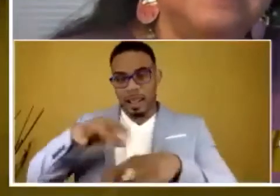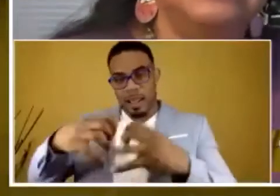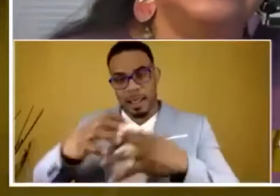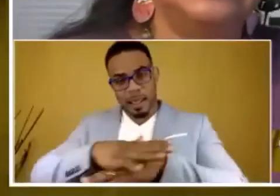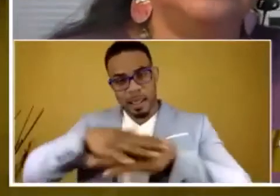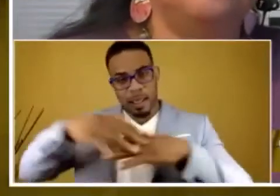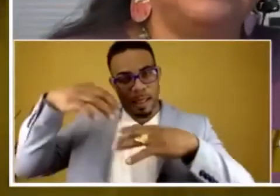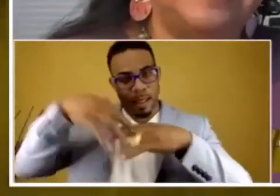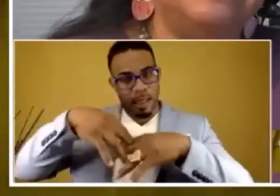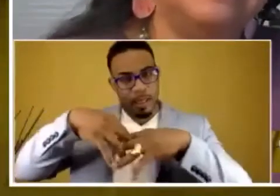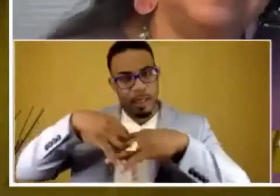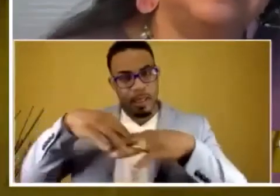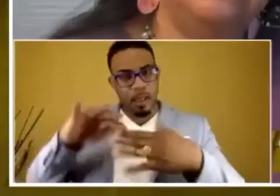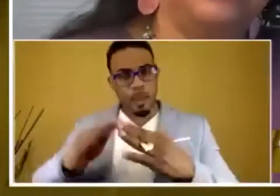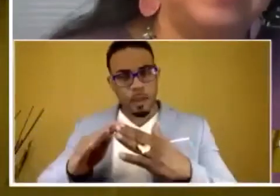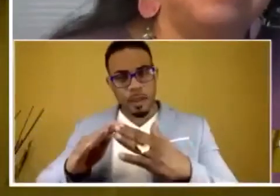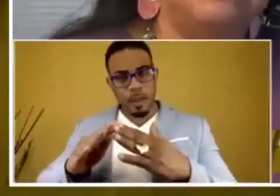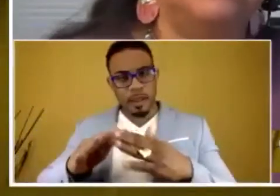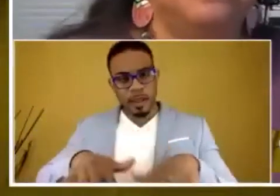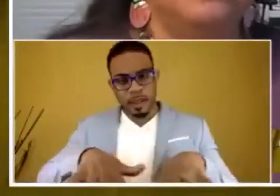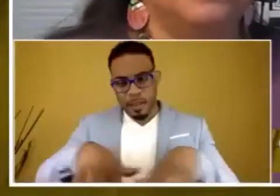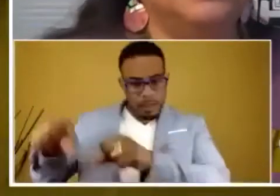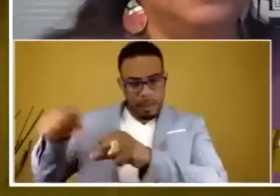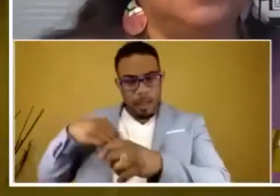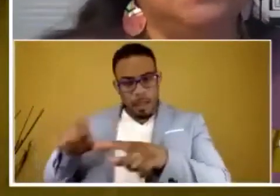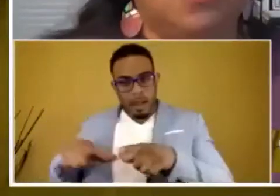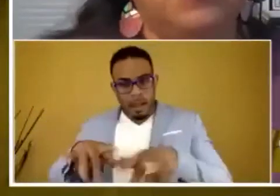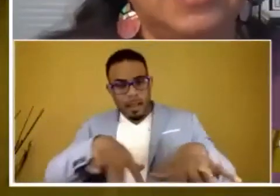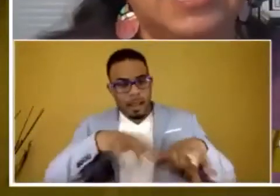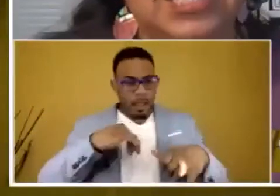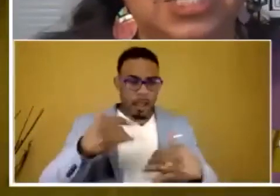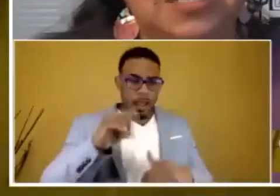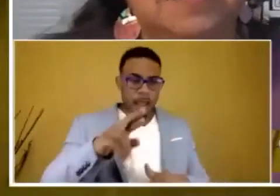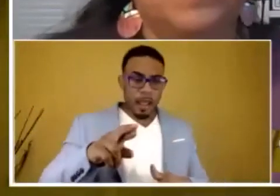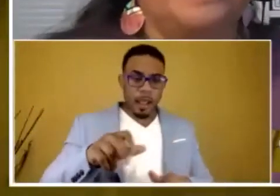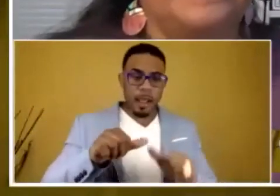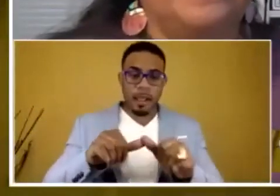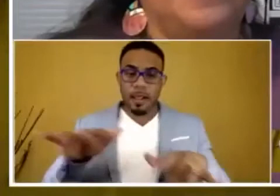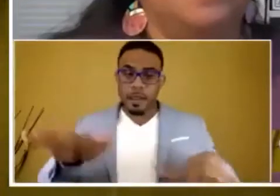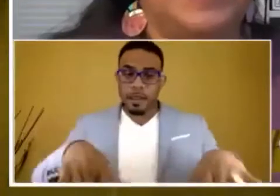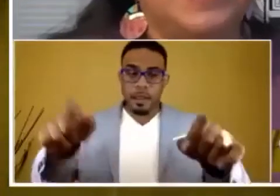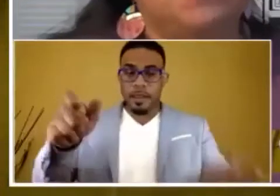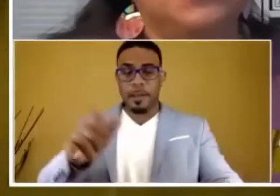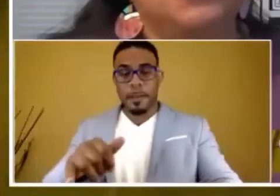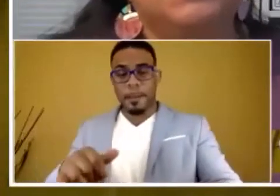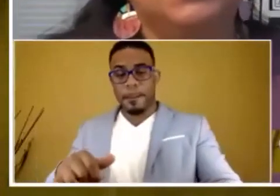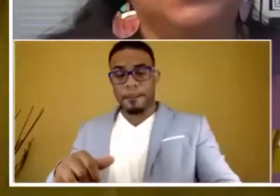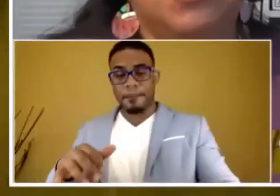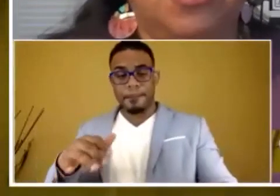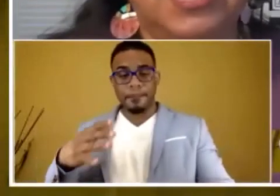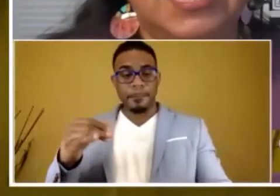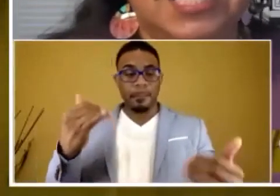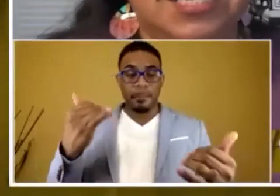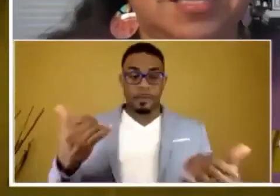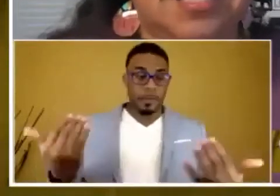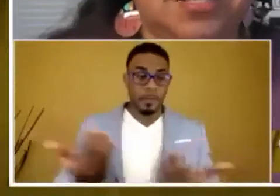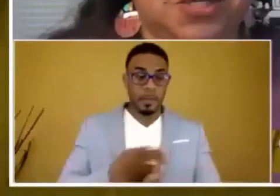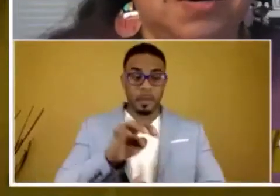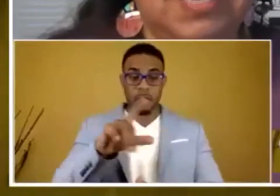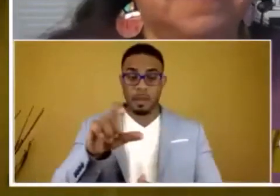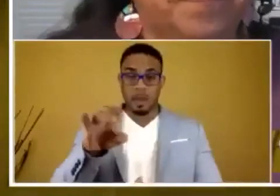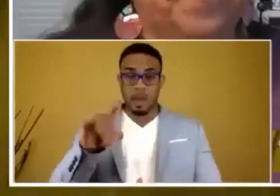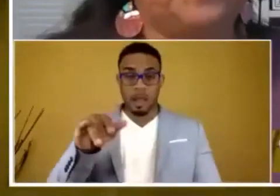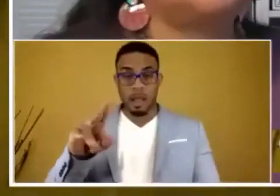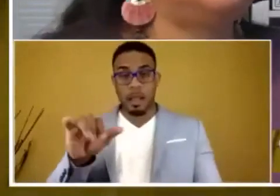communities, the taking of our land, the taking of our air, the continued colonization, and now this nuclear colonization that